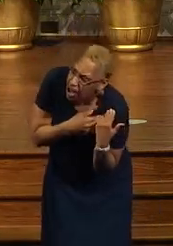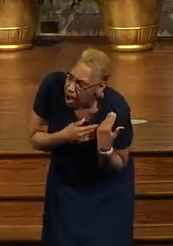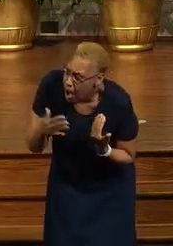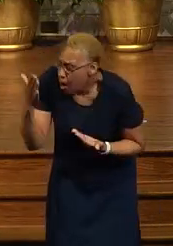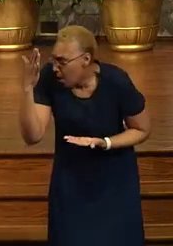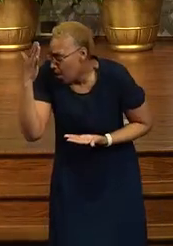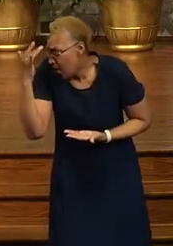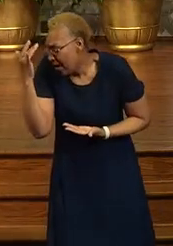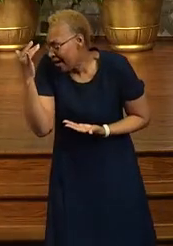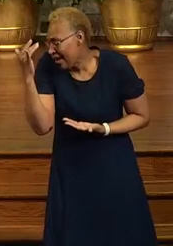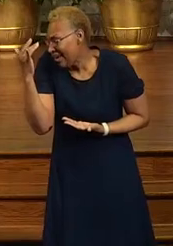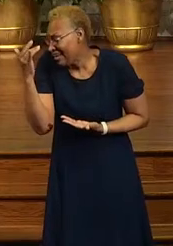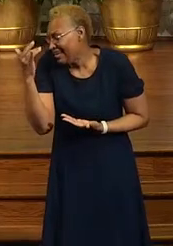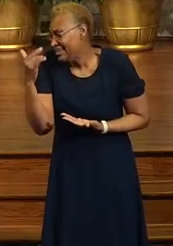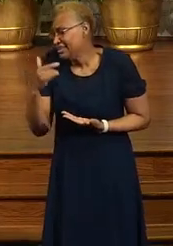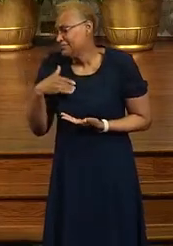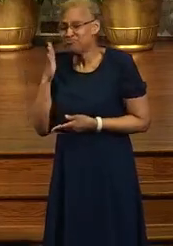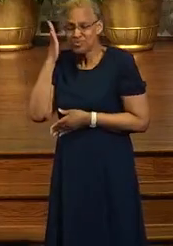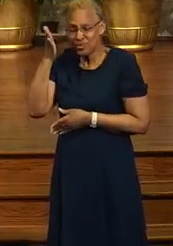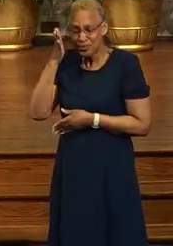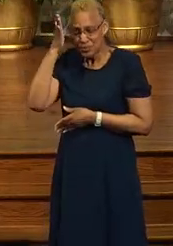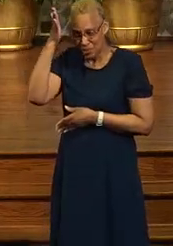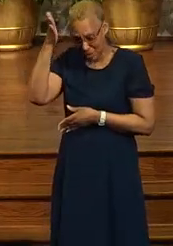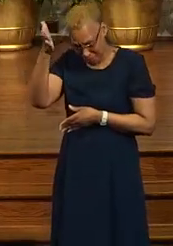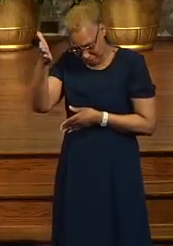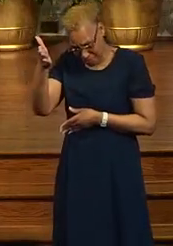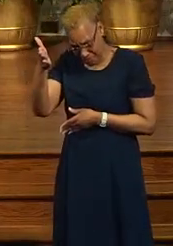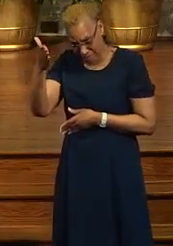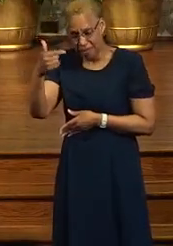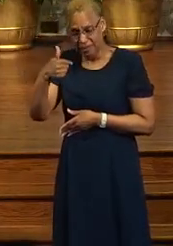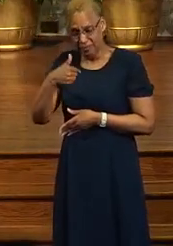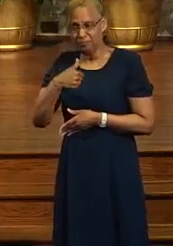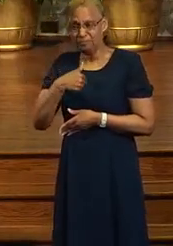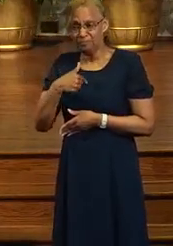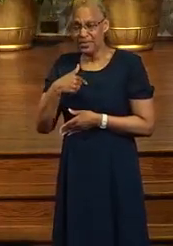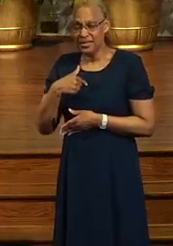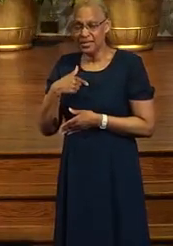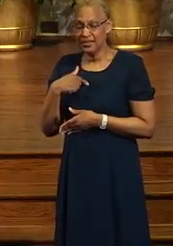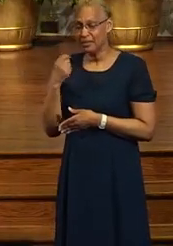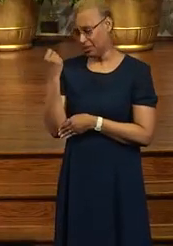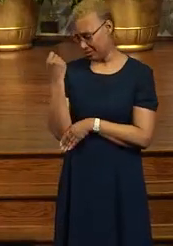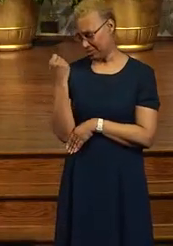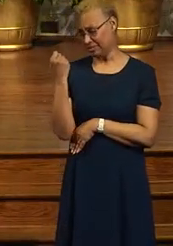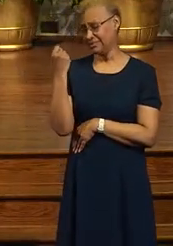that one day I would see.